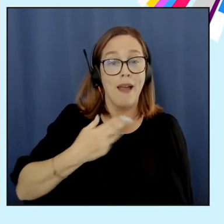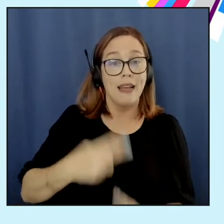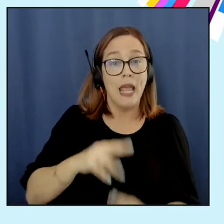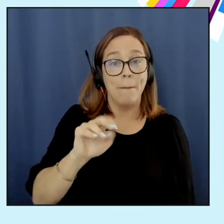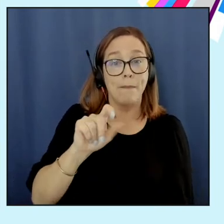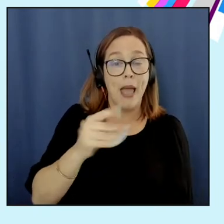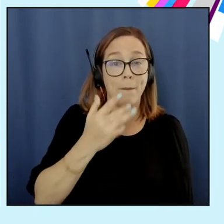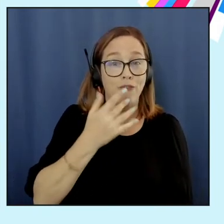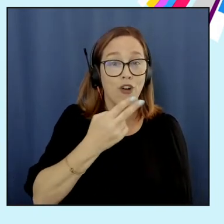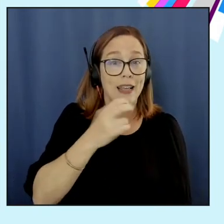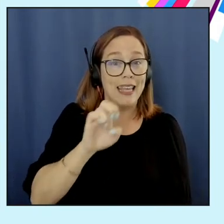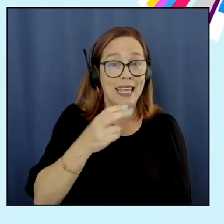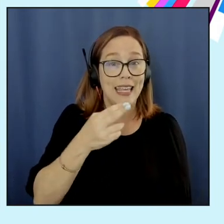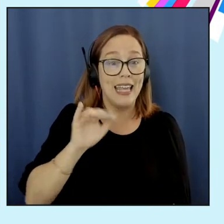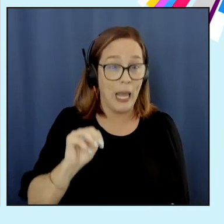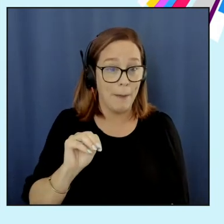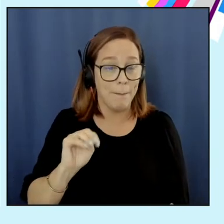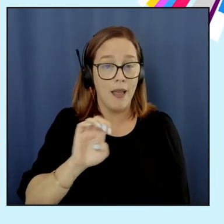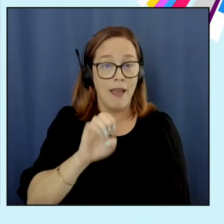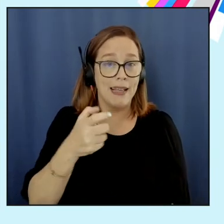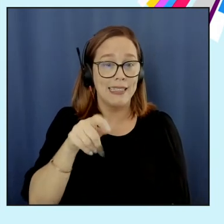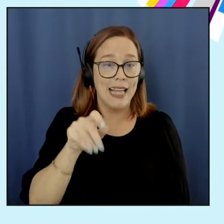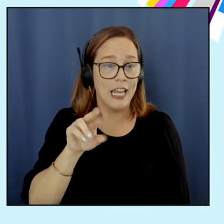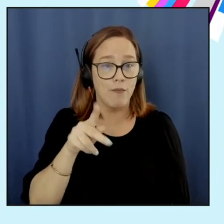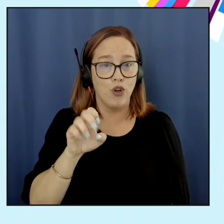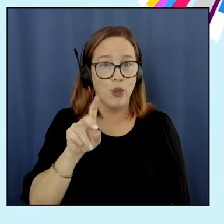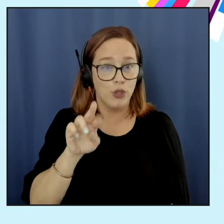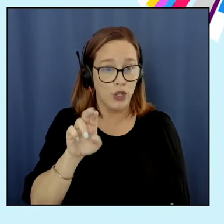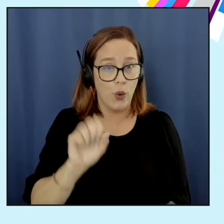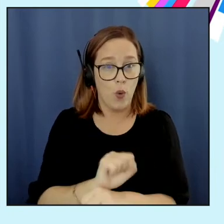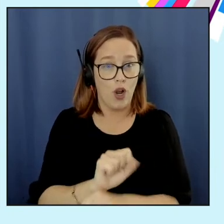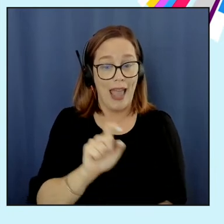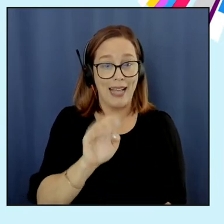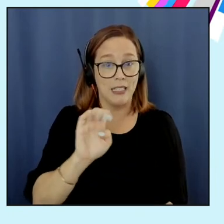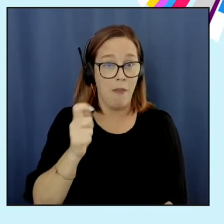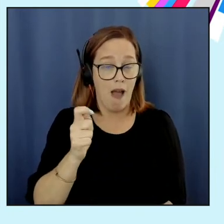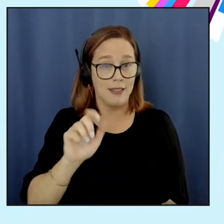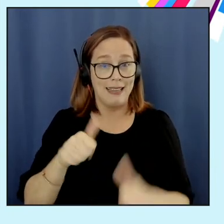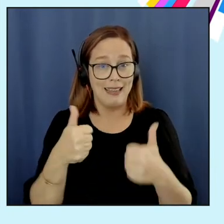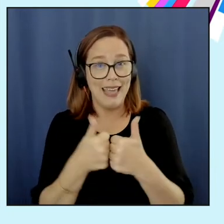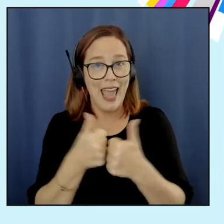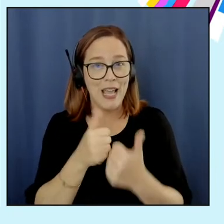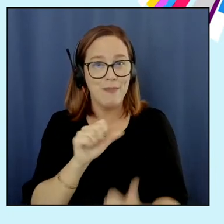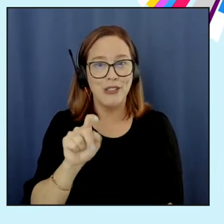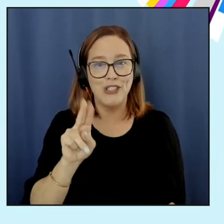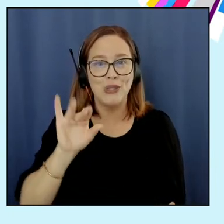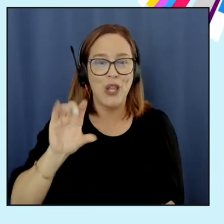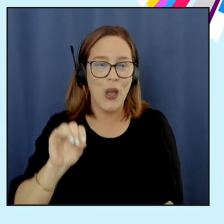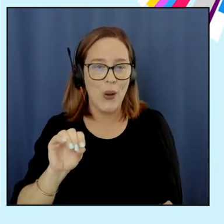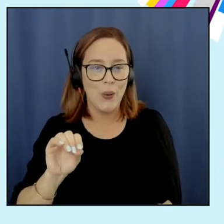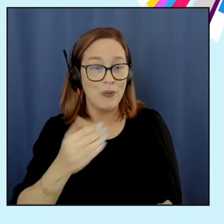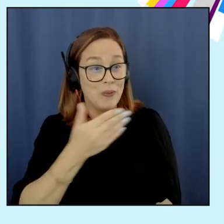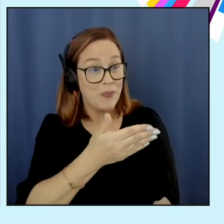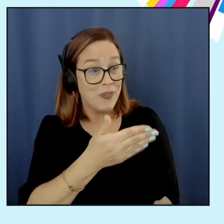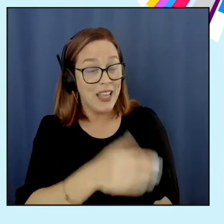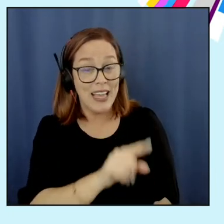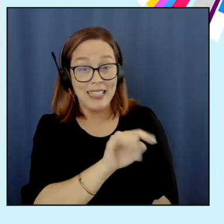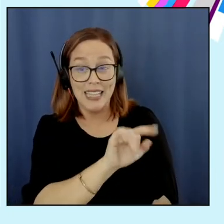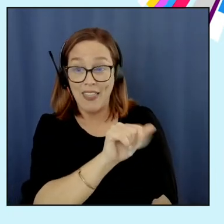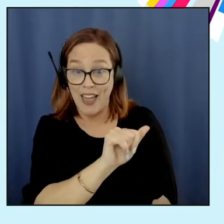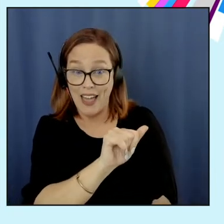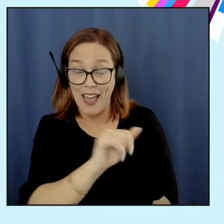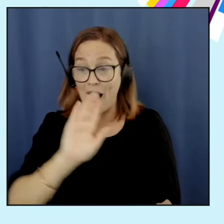who works at Xbox Game Studios. Tifa? Hi, I'm Tifa Robles. I